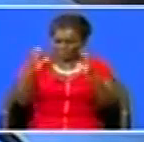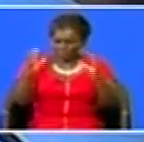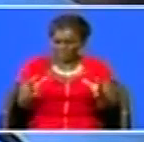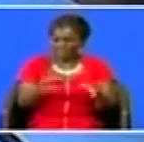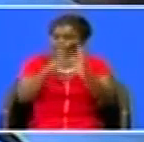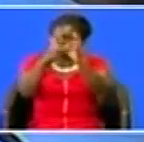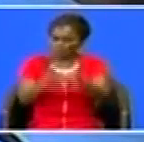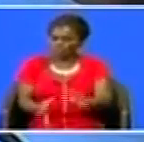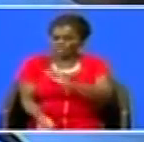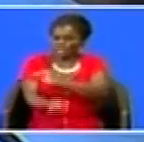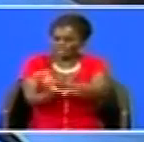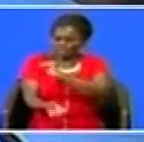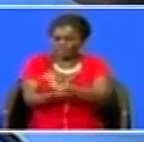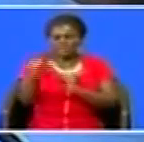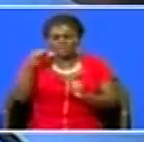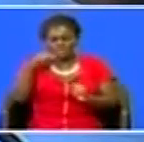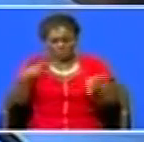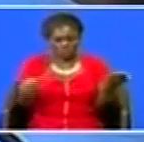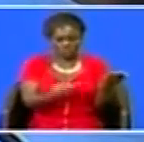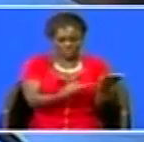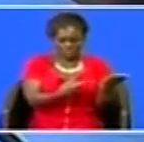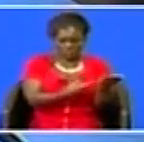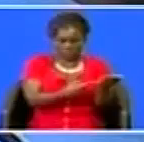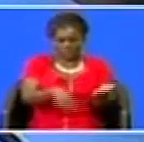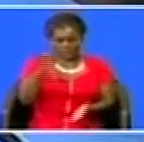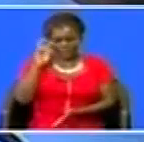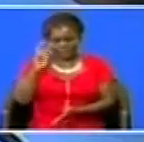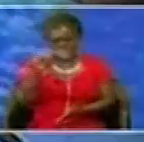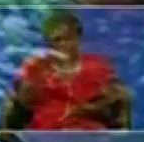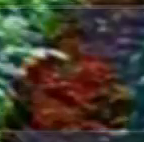walks us through this new technology. Take a look.